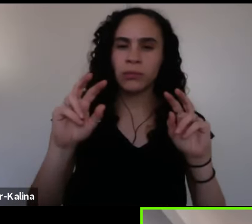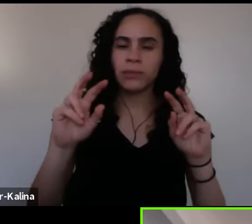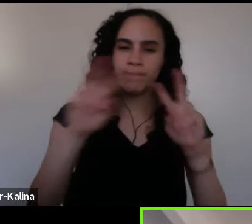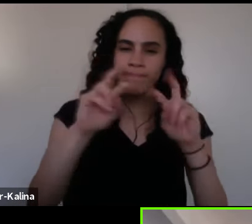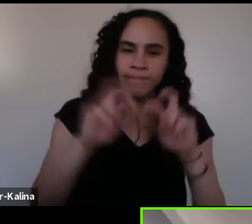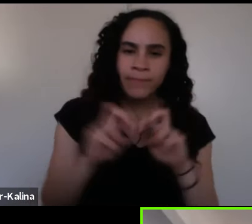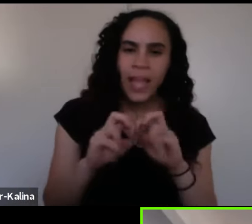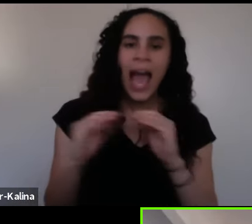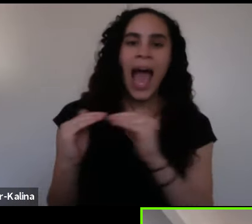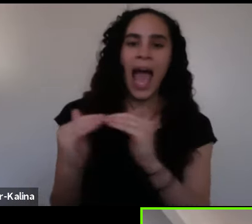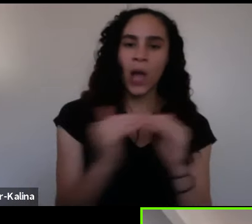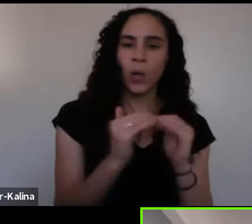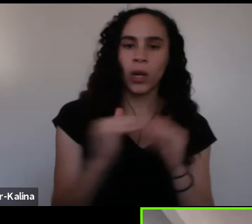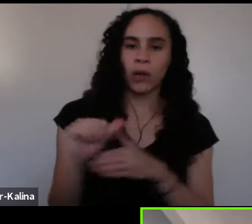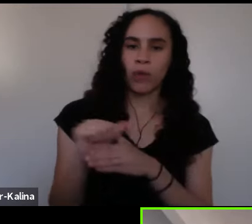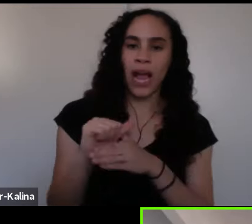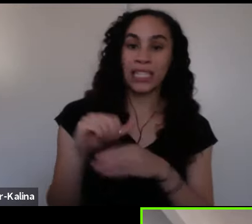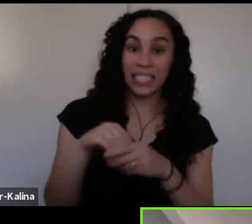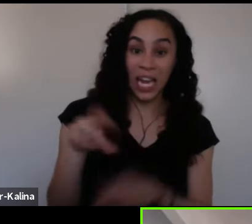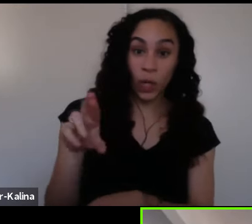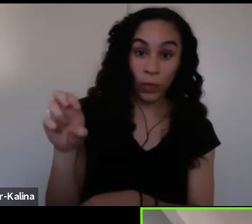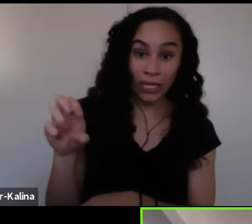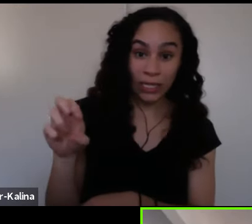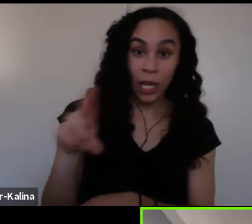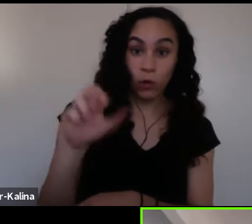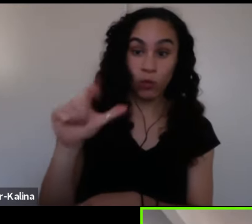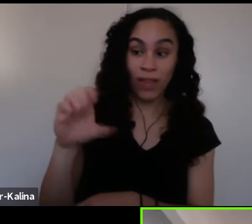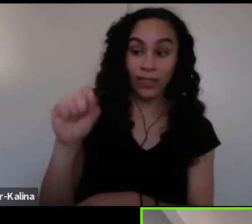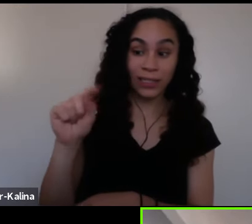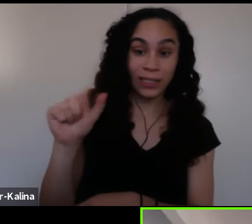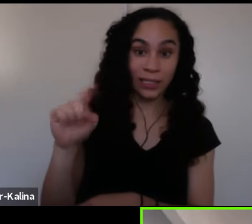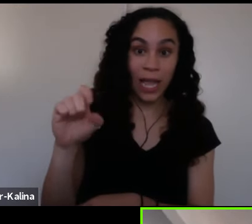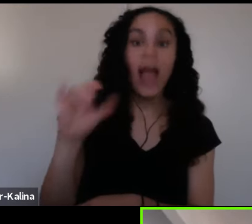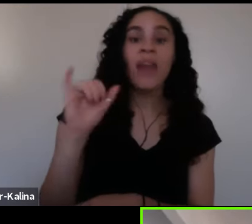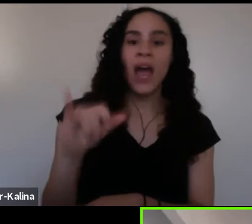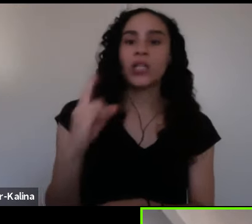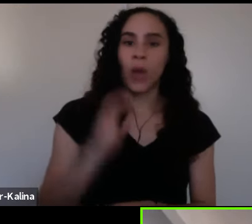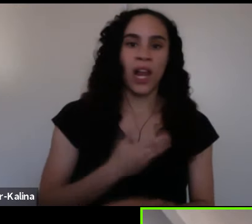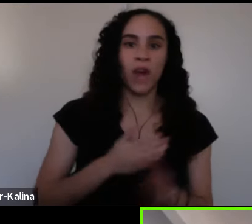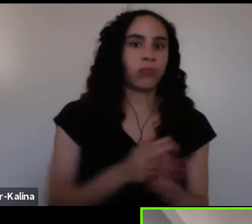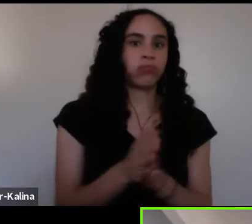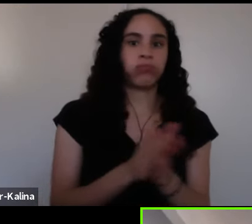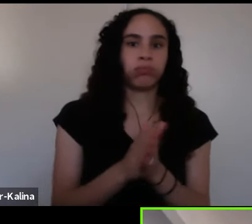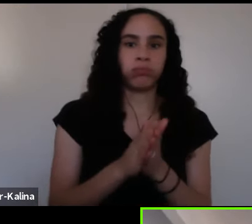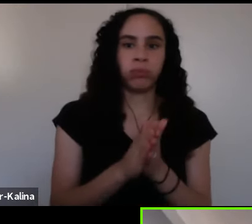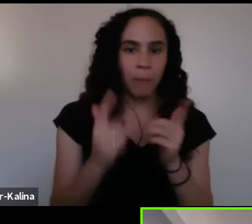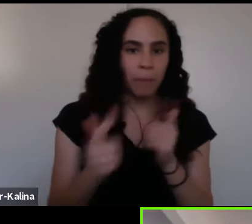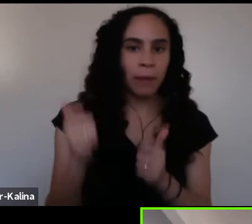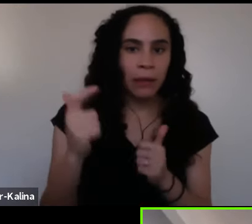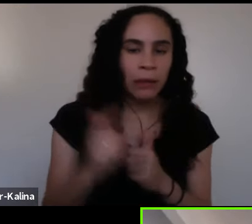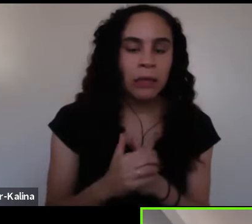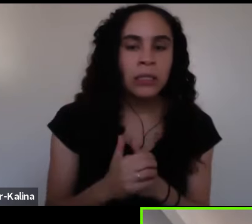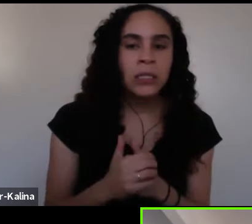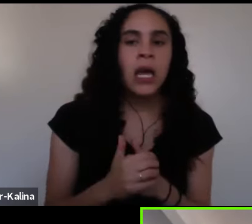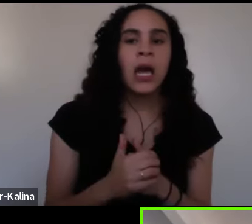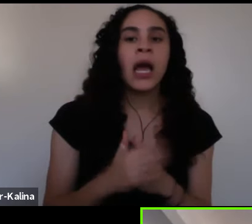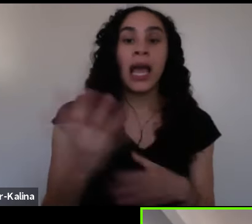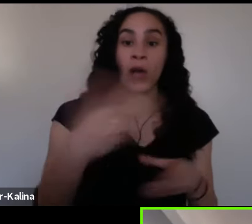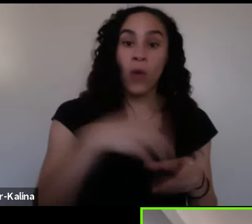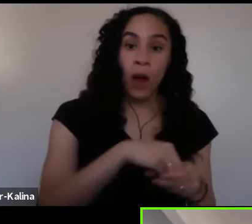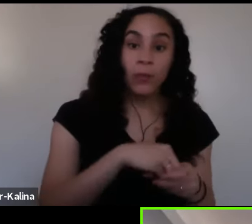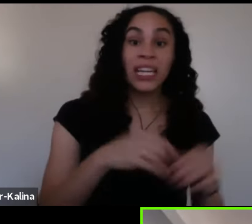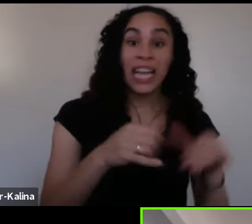it's one of our biggest initiatives right now. And it incorporates everyone from engineering to